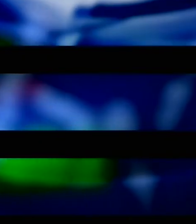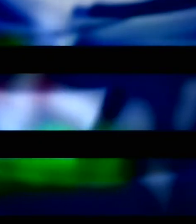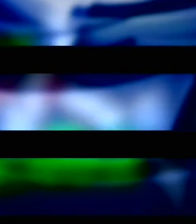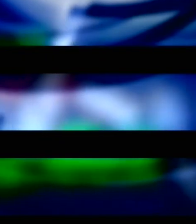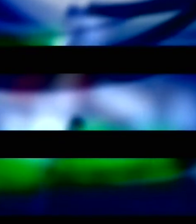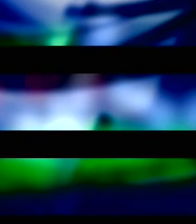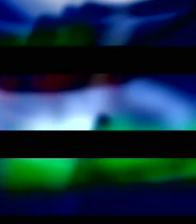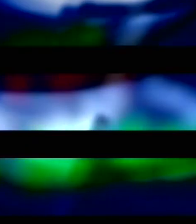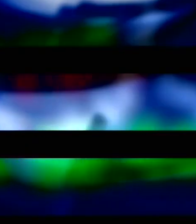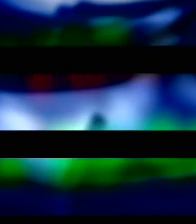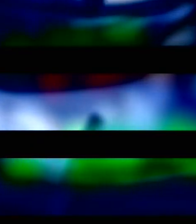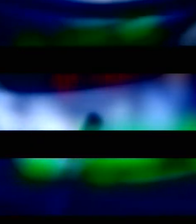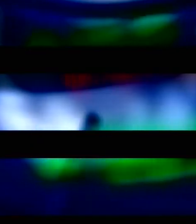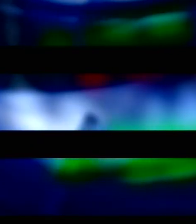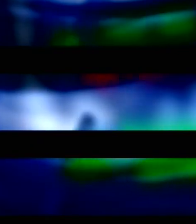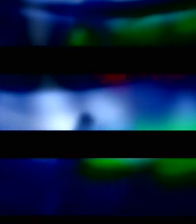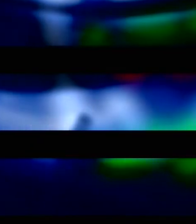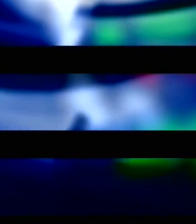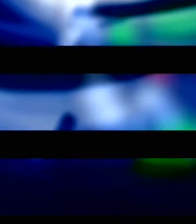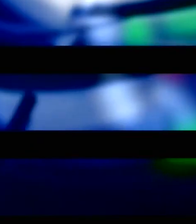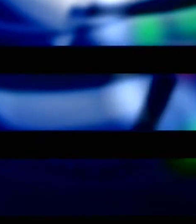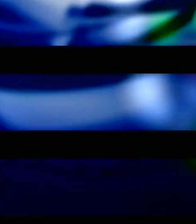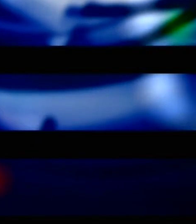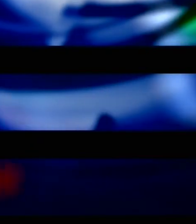volume leader with